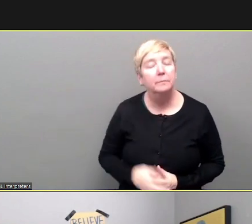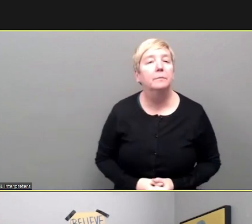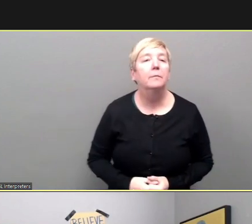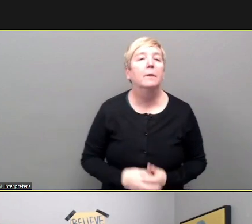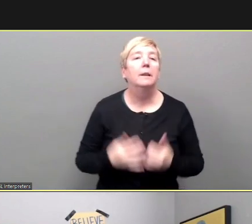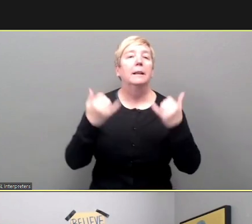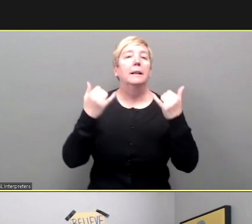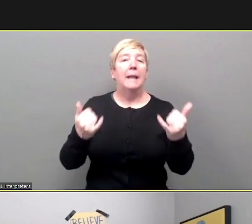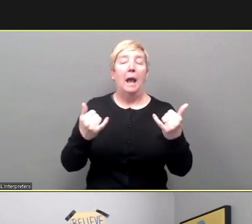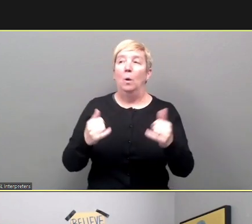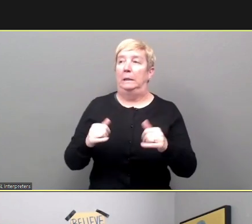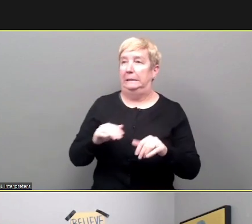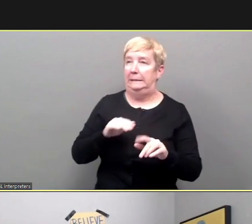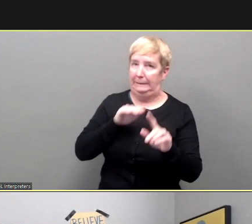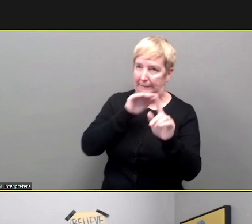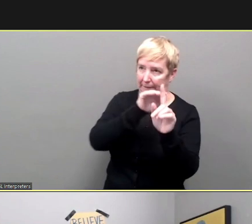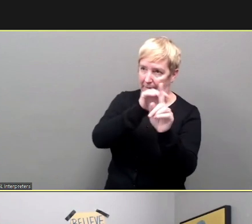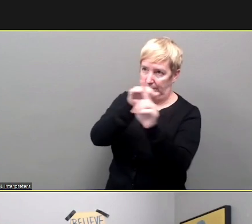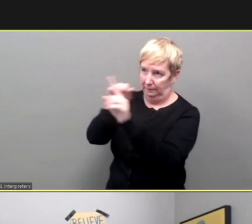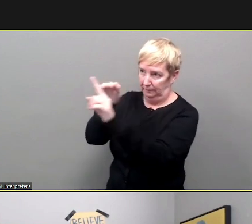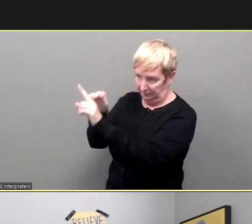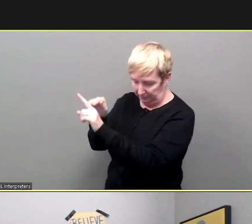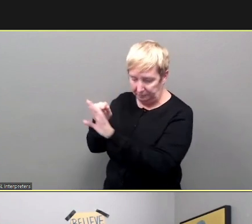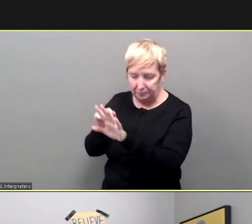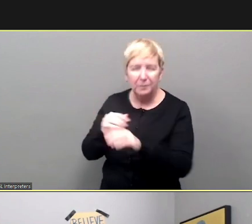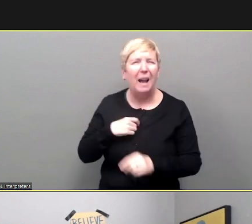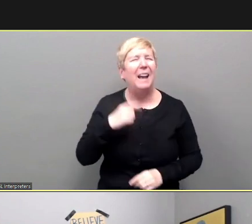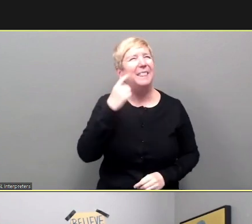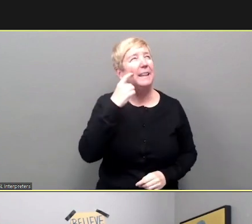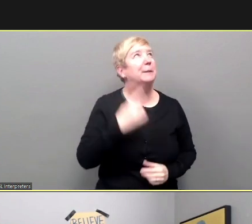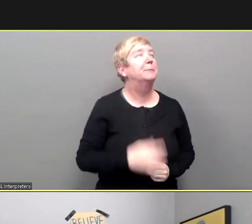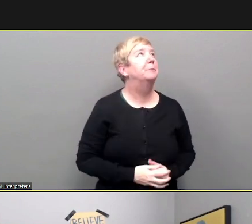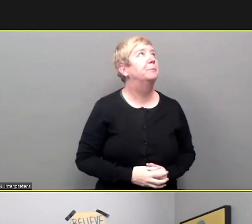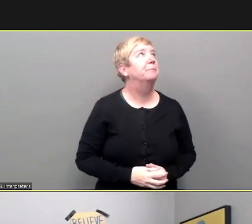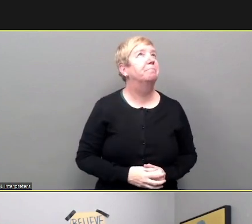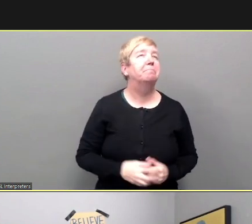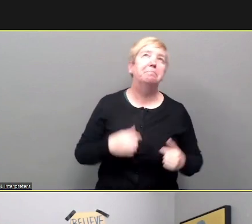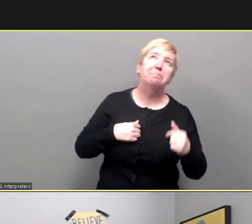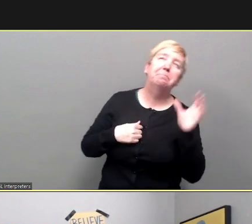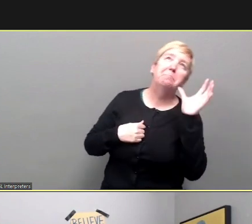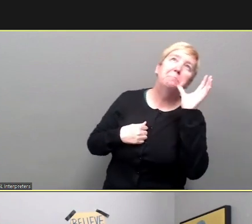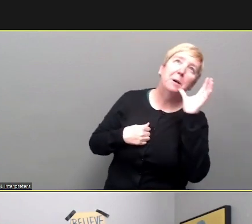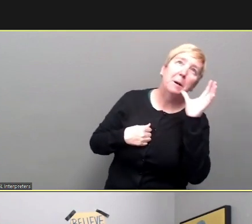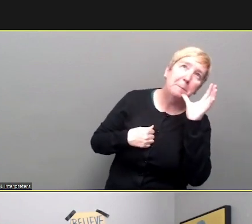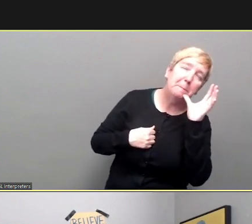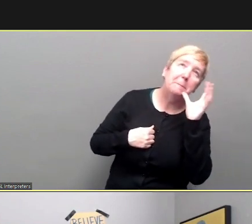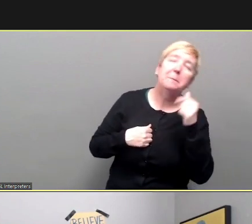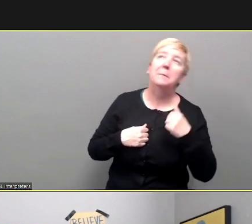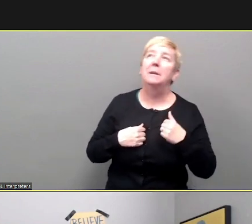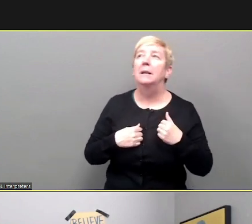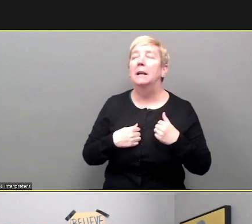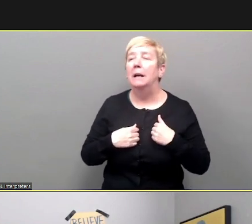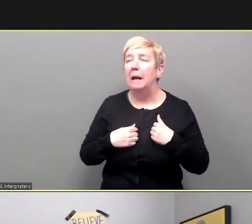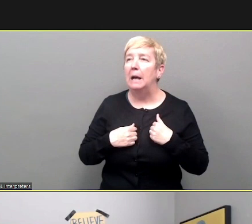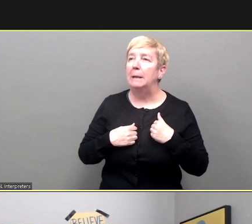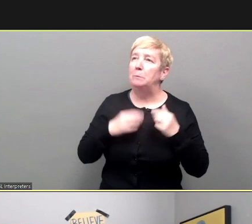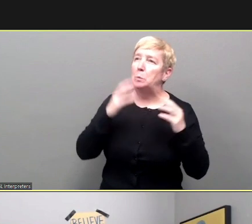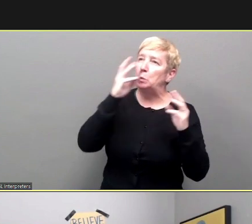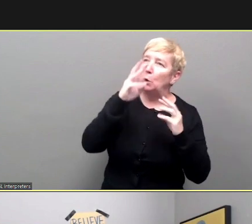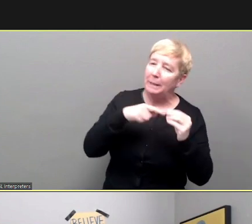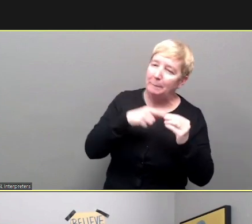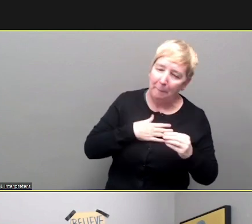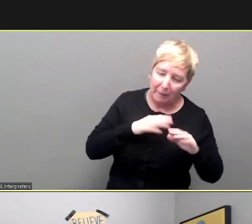Just a little reminder, and I think sometimes we, you know, as a parent, as people who are worried about our kids or